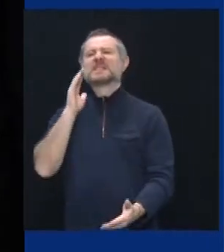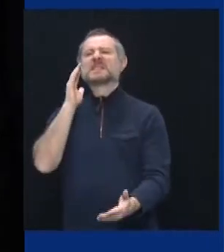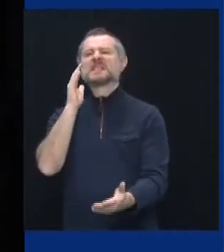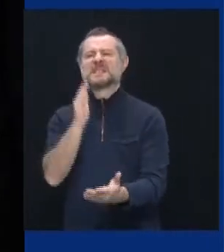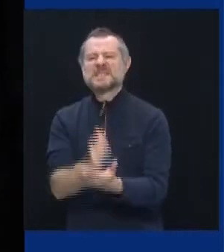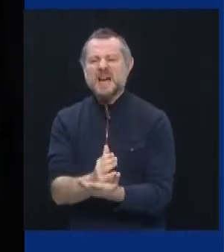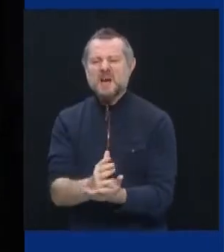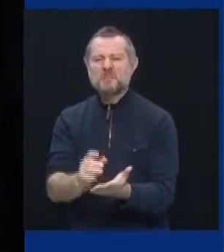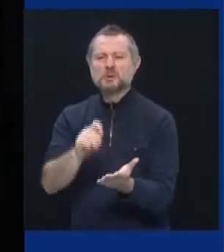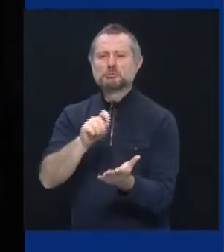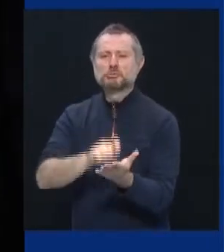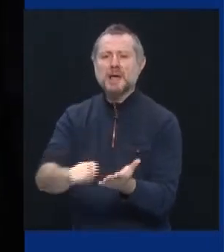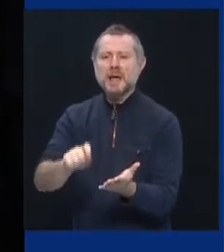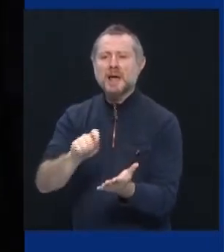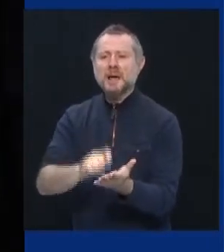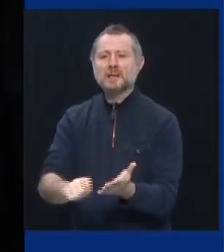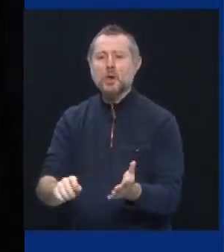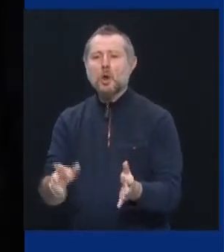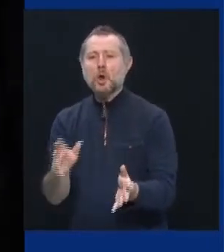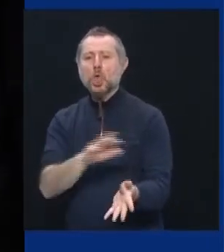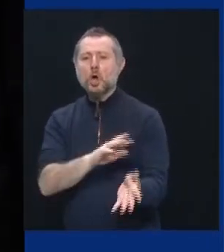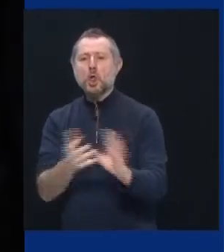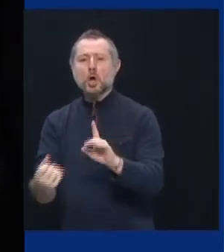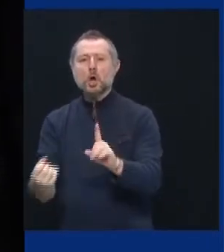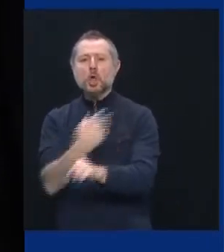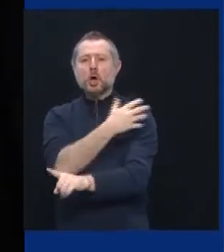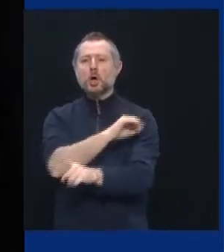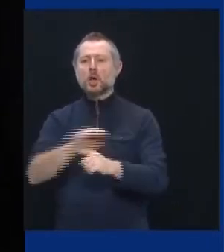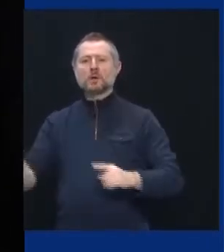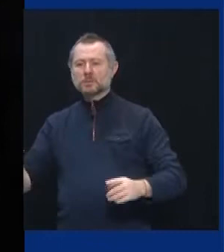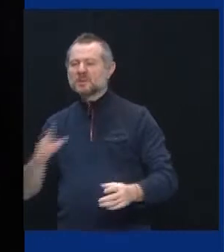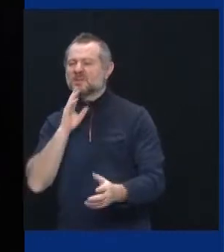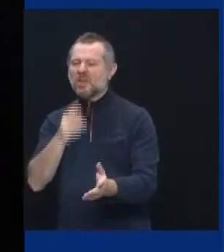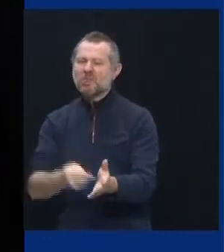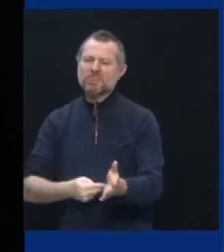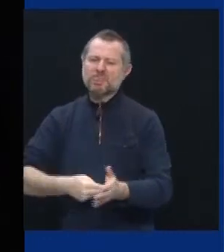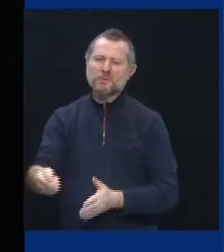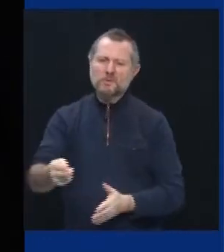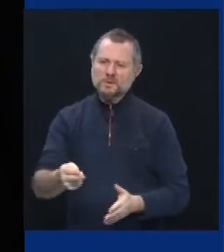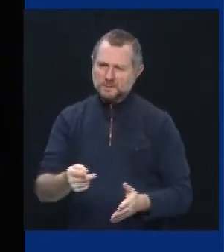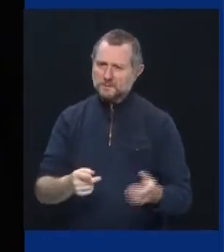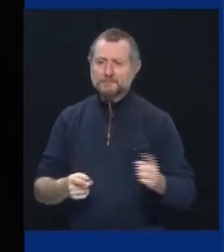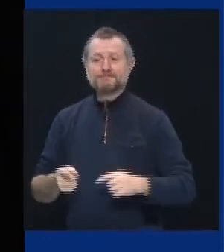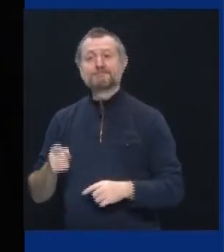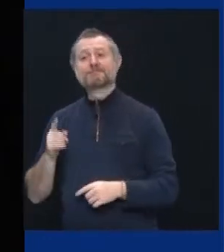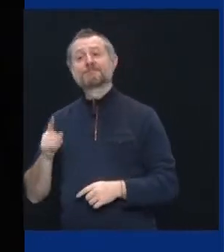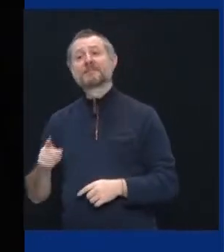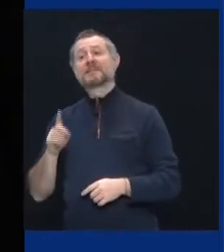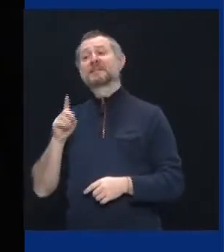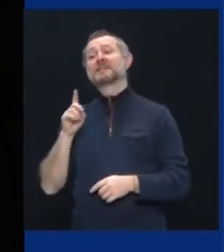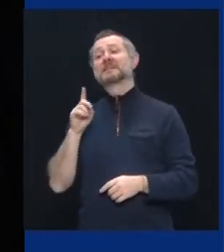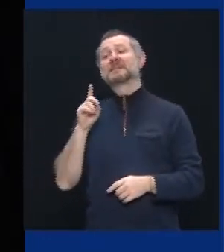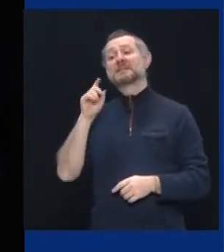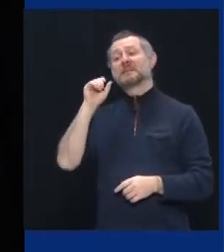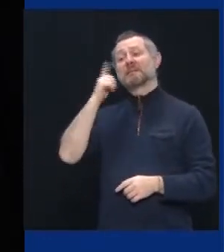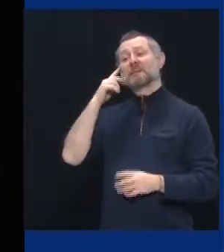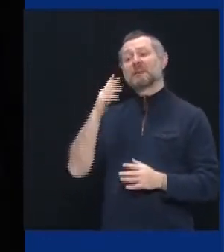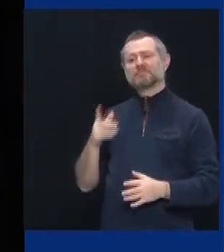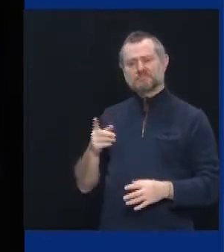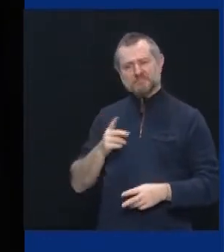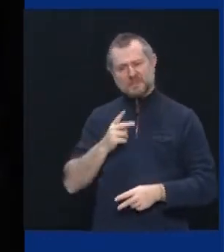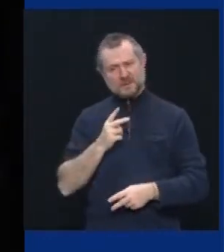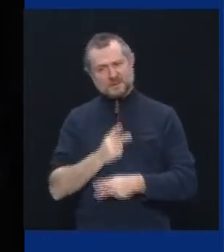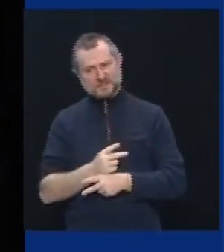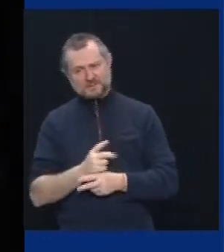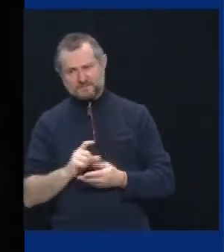but telling the truth that the vaccine is coming. He didn't keep the vaccine away. He didn't have it. On